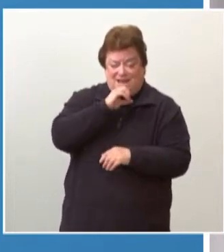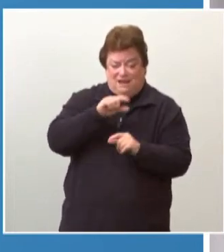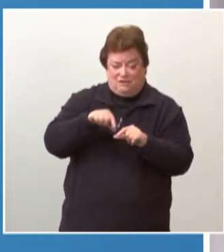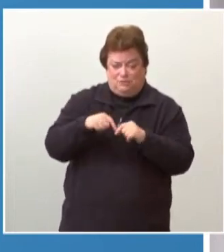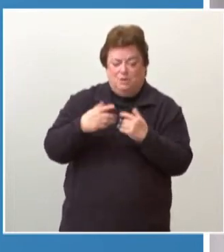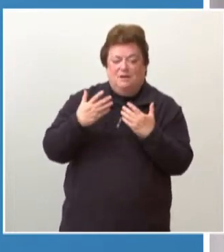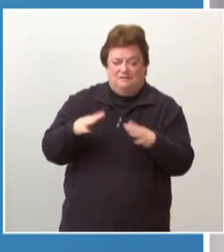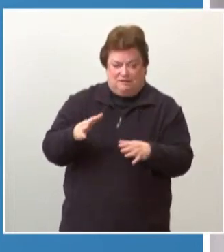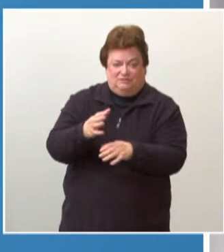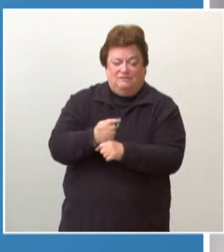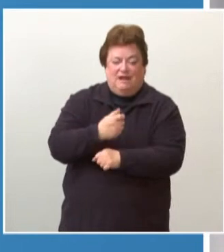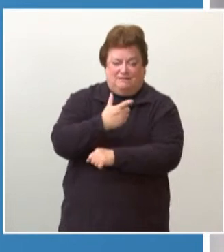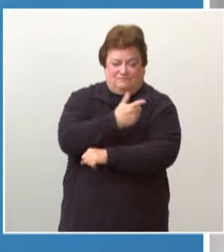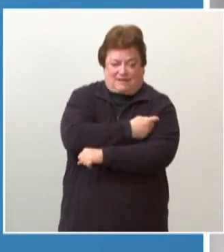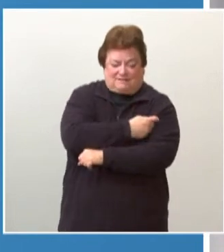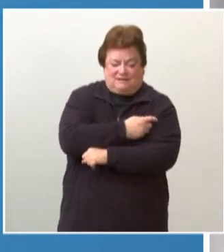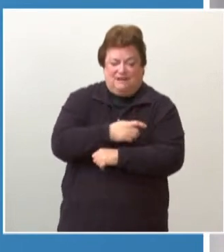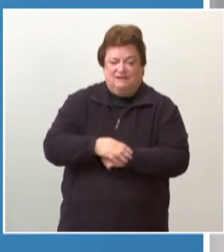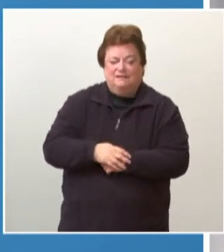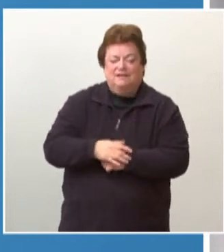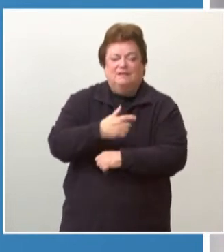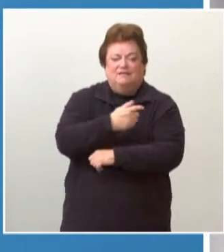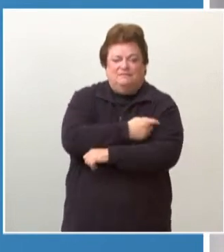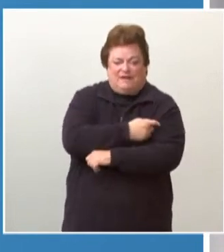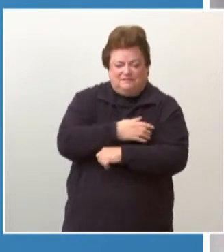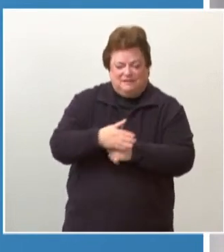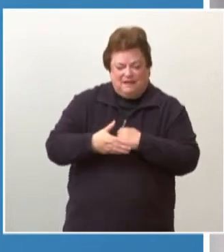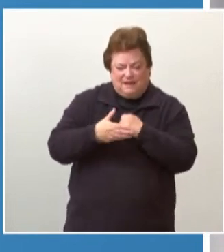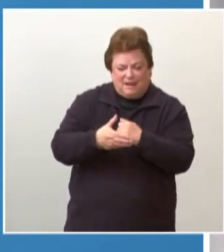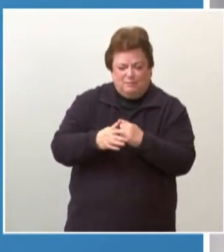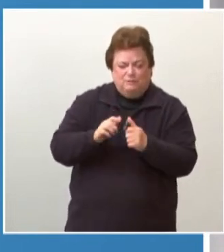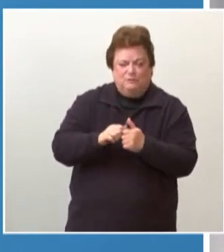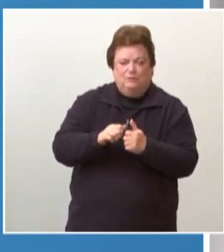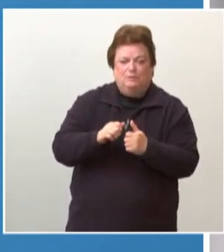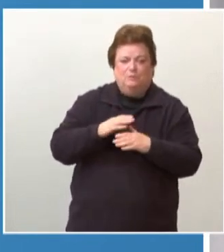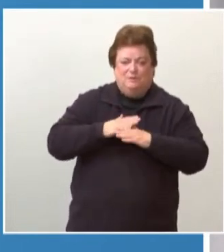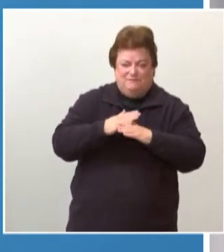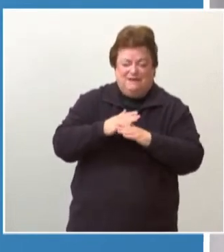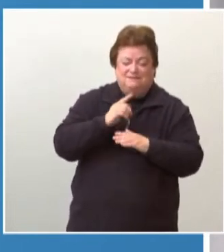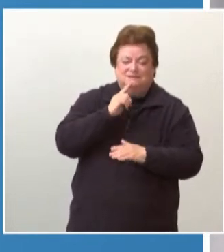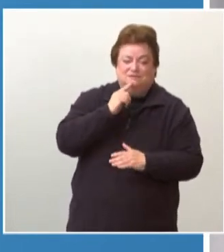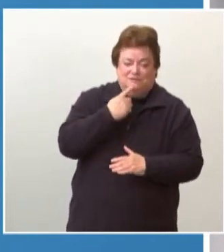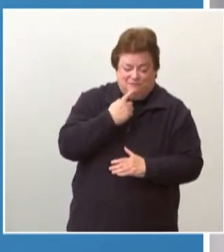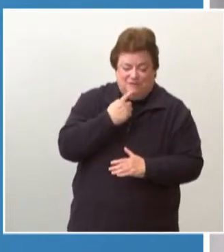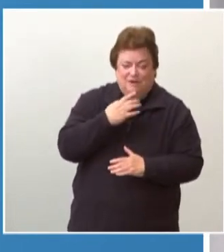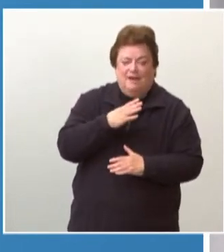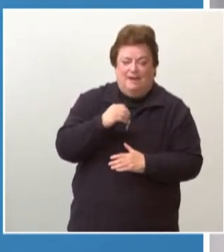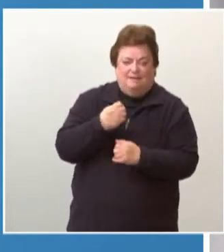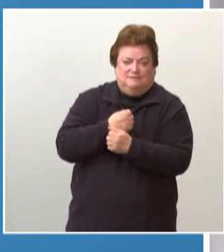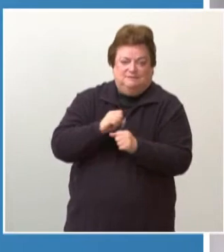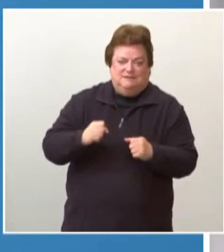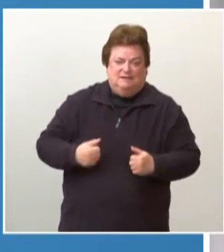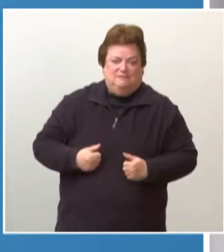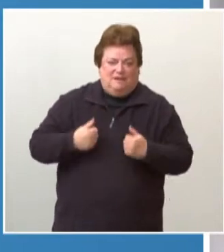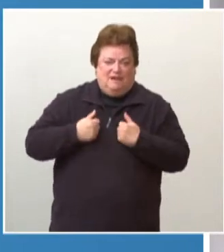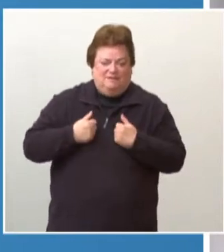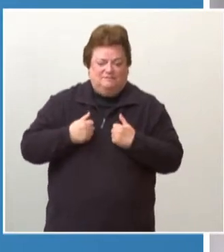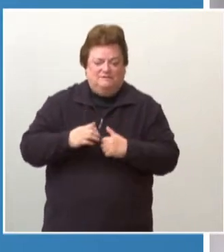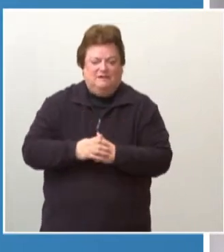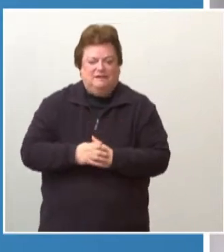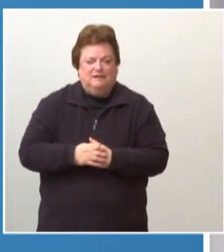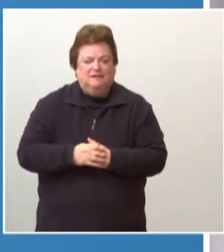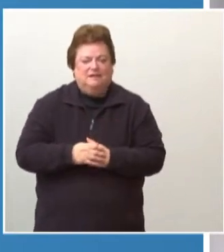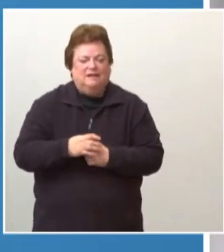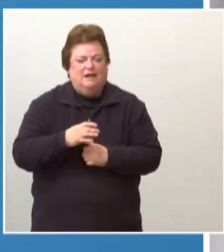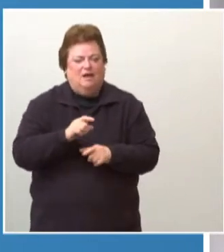boosters. Vaccines continue to help prevent severe illness and save lives. They are also critical in reducing